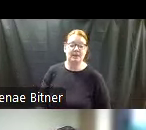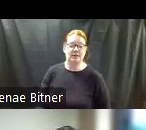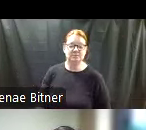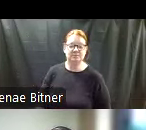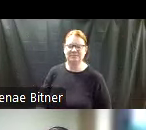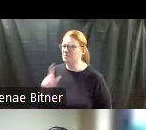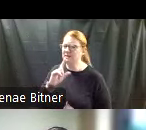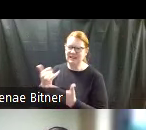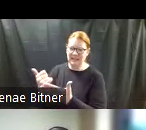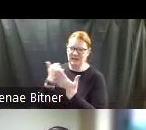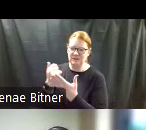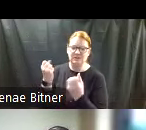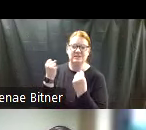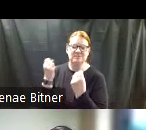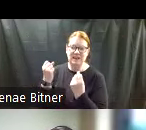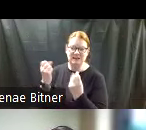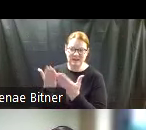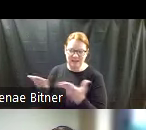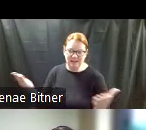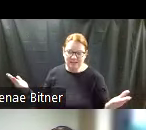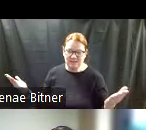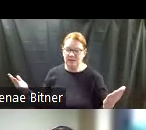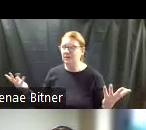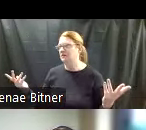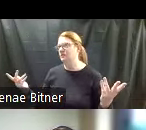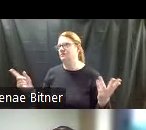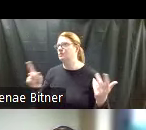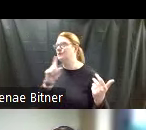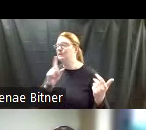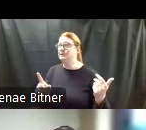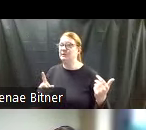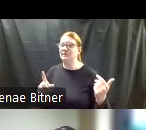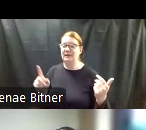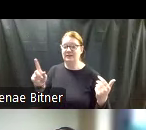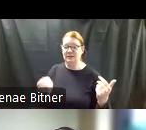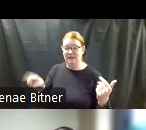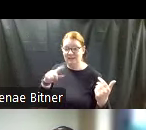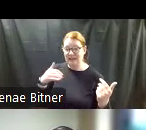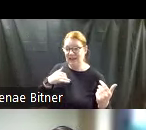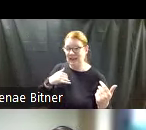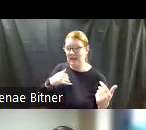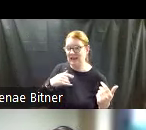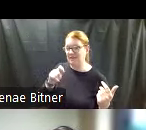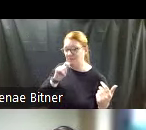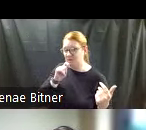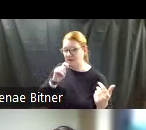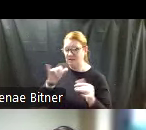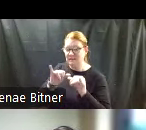with a lot of things that we might need to ask for. Everything from making sure that they had the mic system ready for